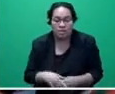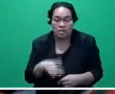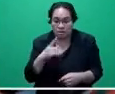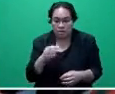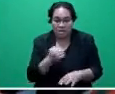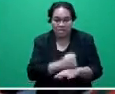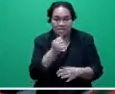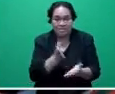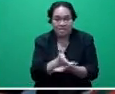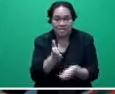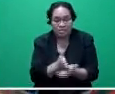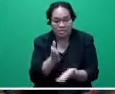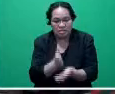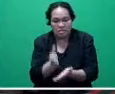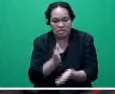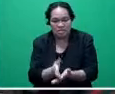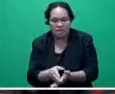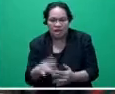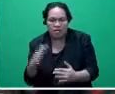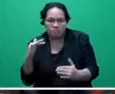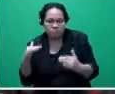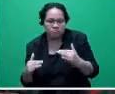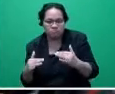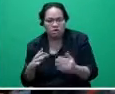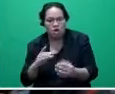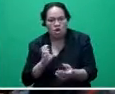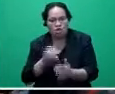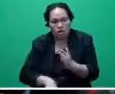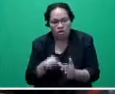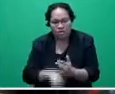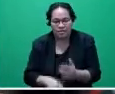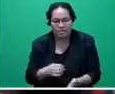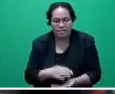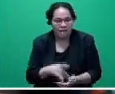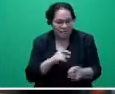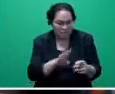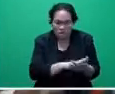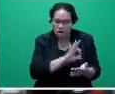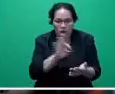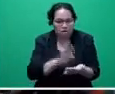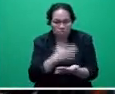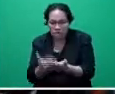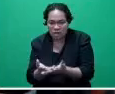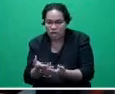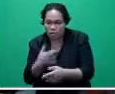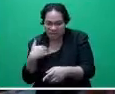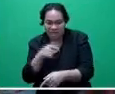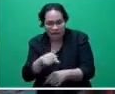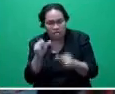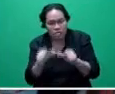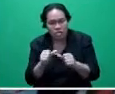affording state services at considerable cost. The goodies announced in the budget not translating into the welfare and security of the ordinary